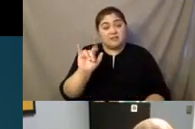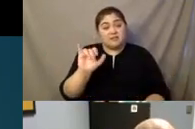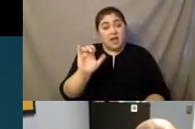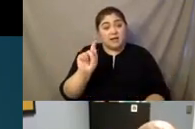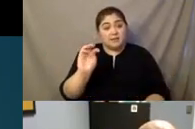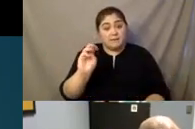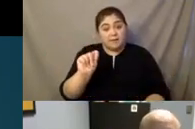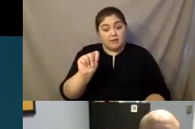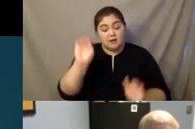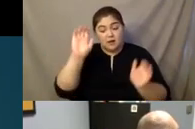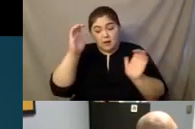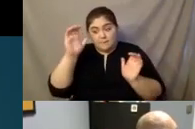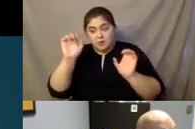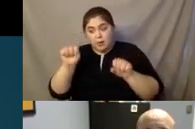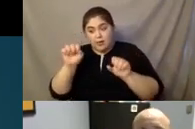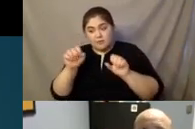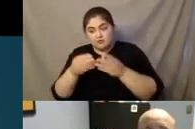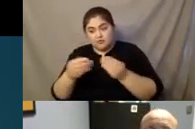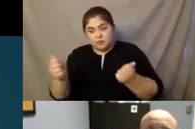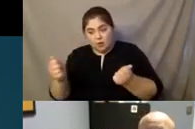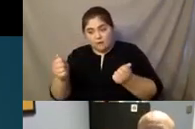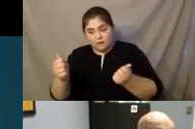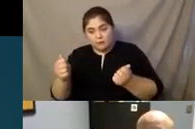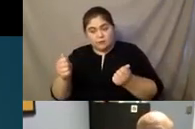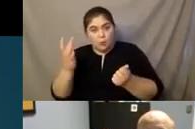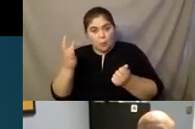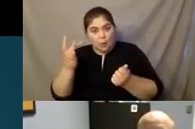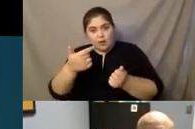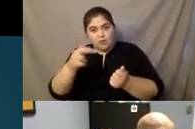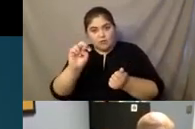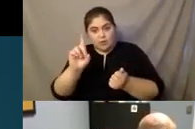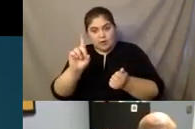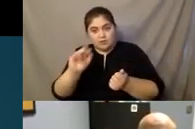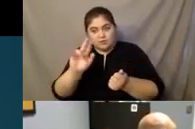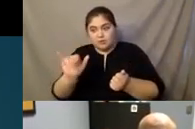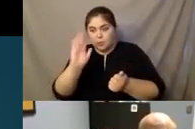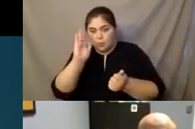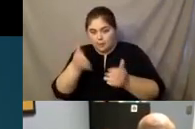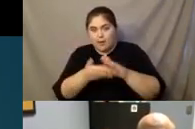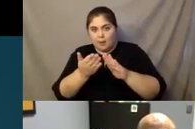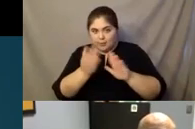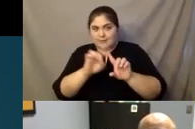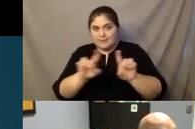to resolve short of indicting a case, because grand juries are going to operate quite differently.